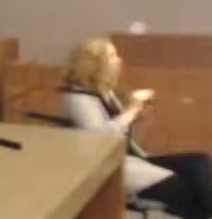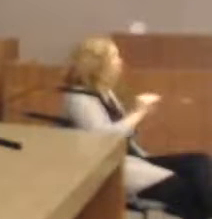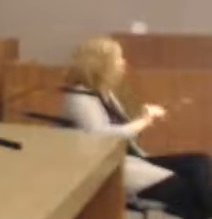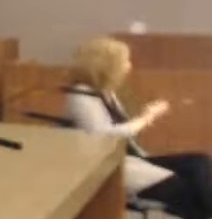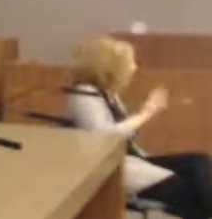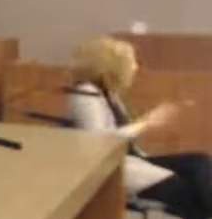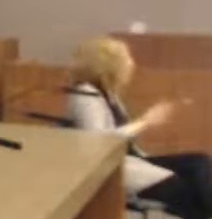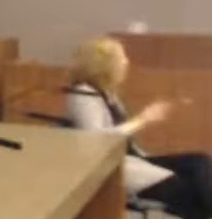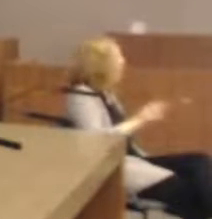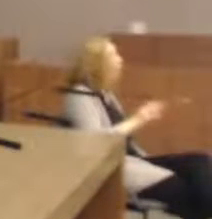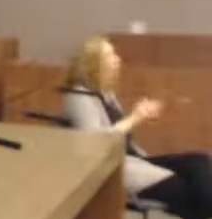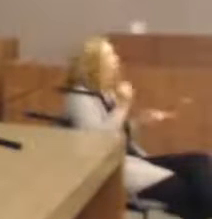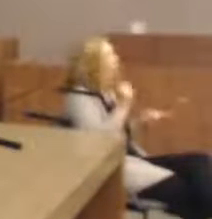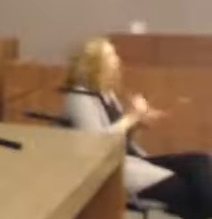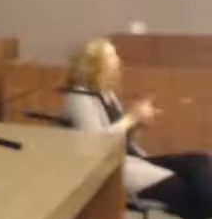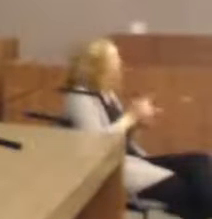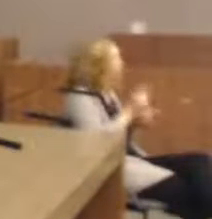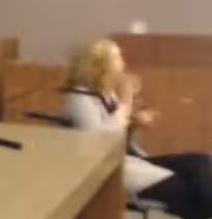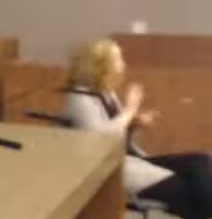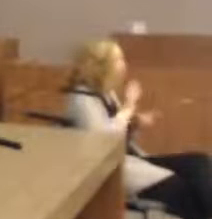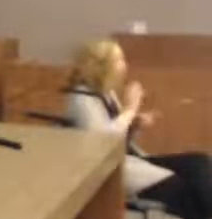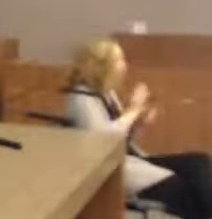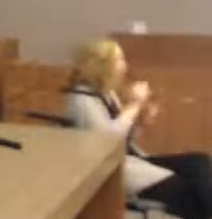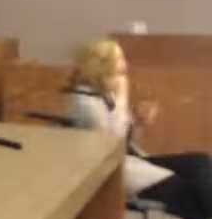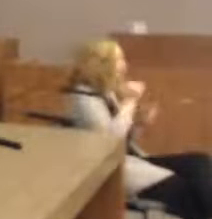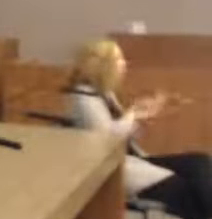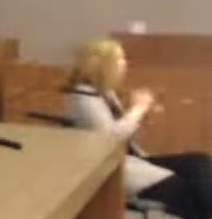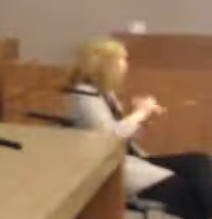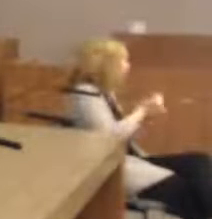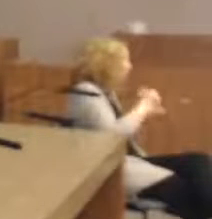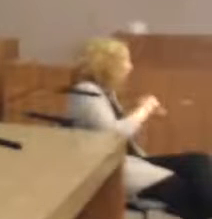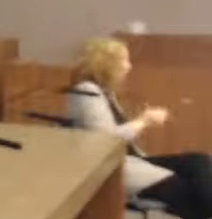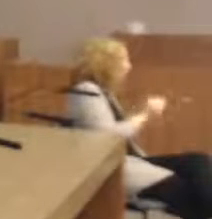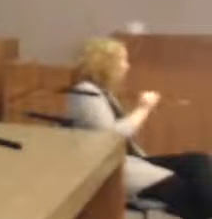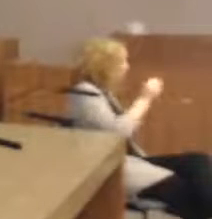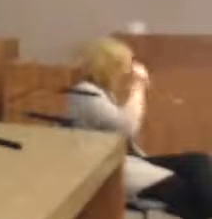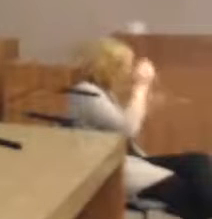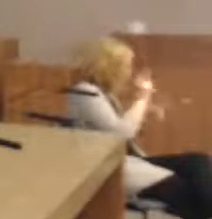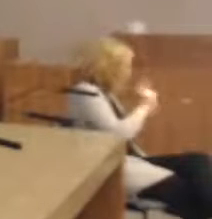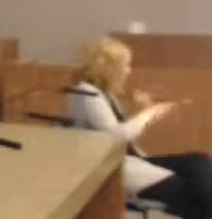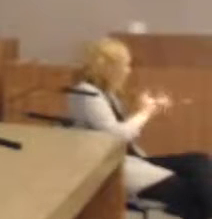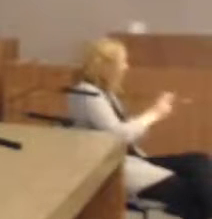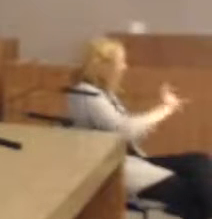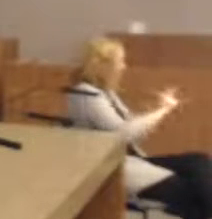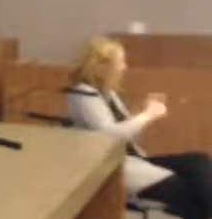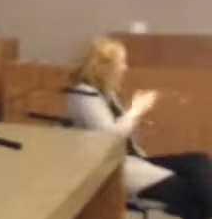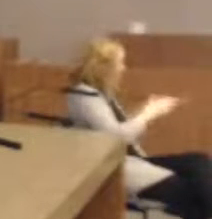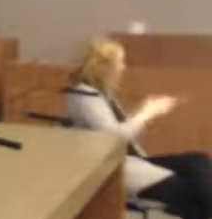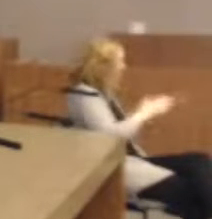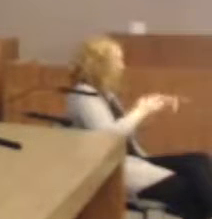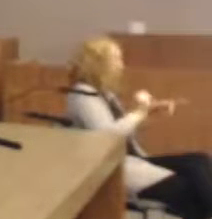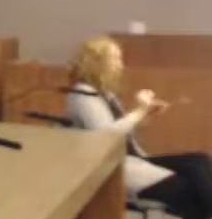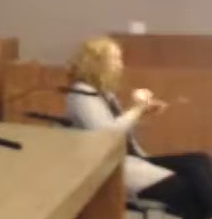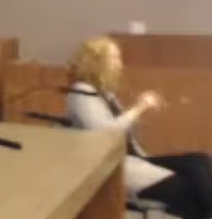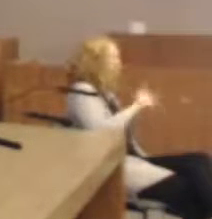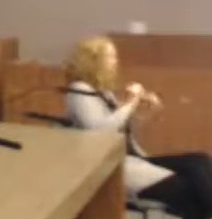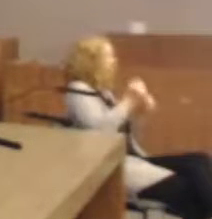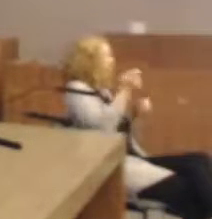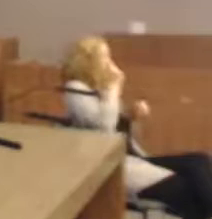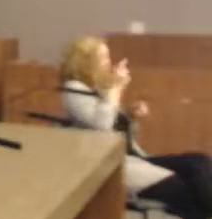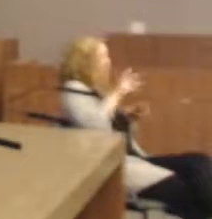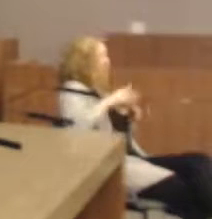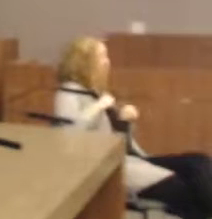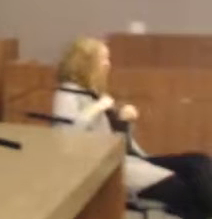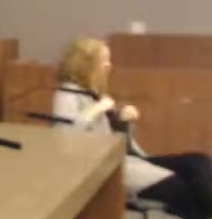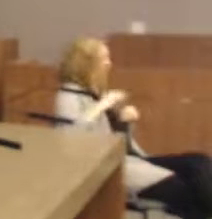with repeating things, the more information that we can give in multiple ways so that people can take it in. Those are all important things when we're working with